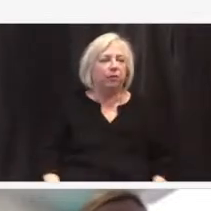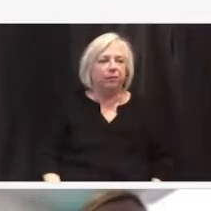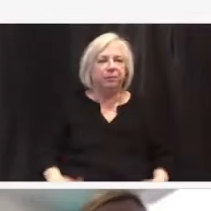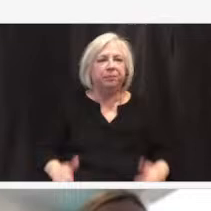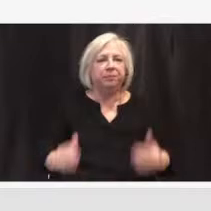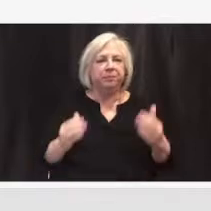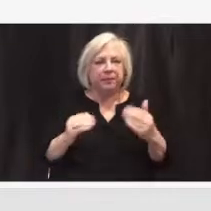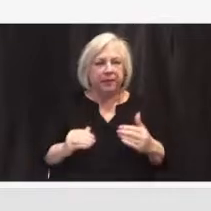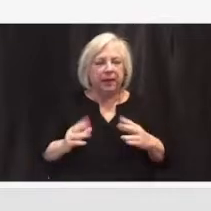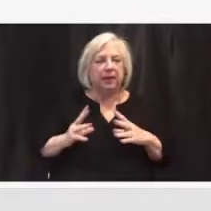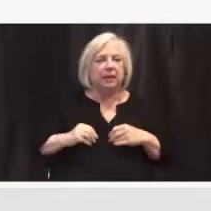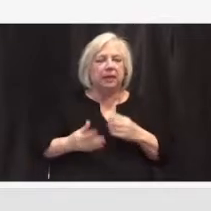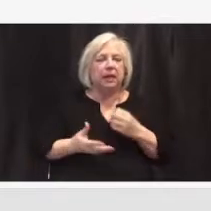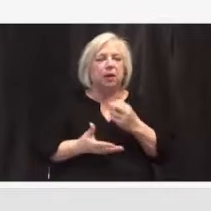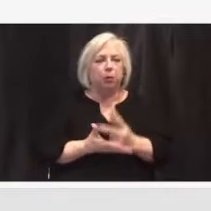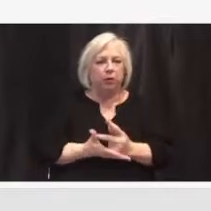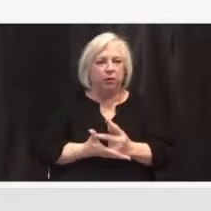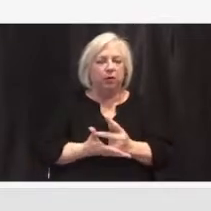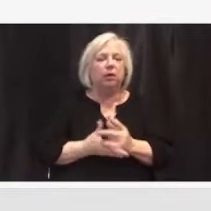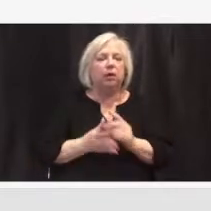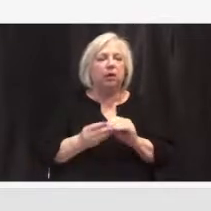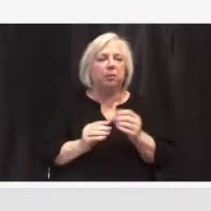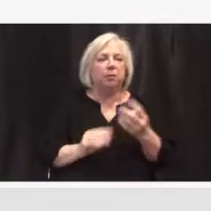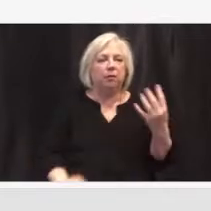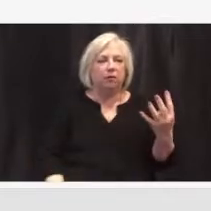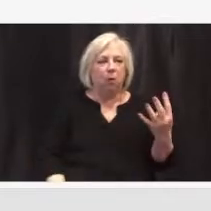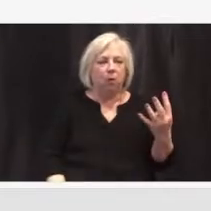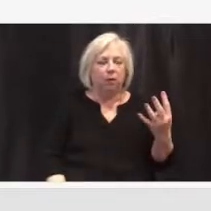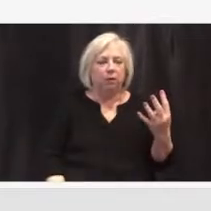Next are the items on consent approval. Item 4,